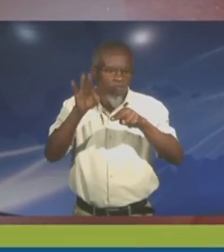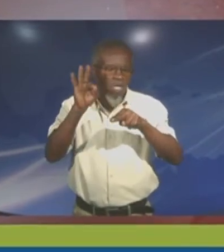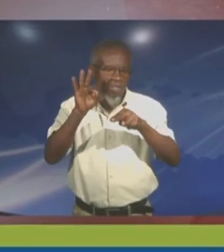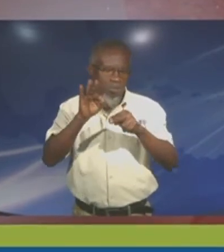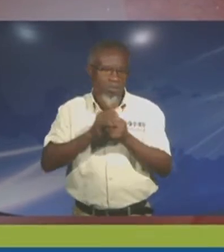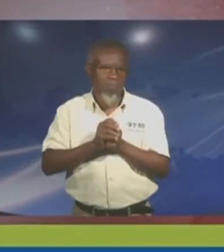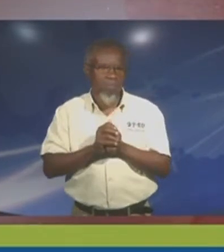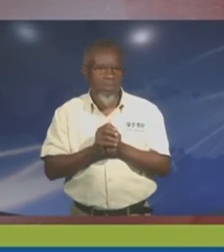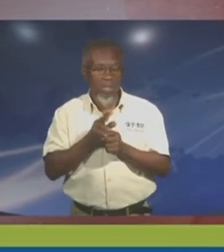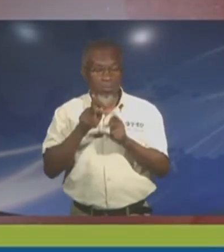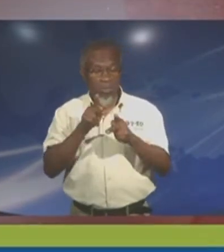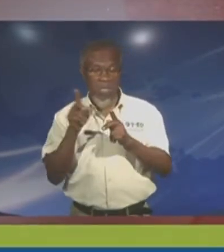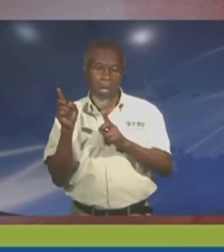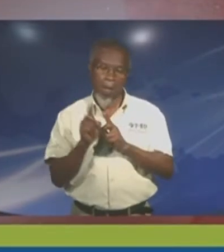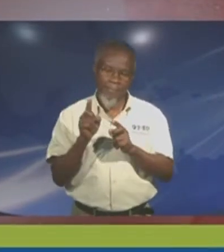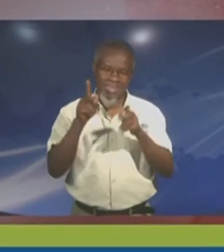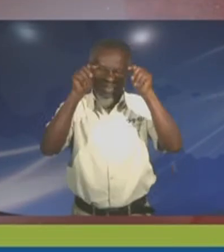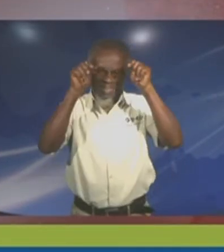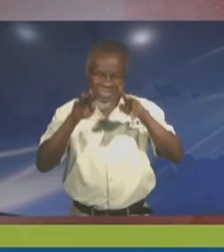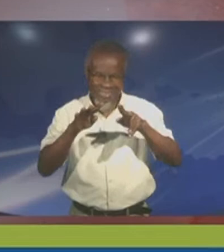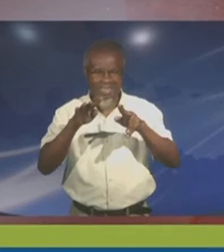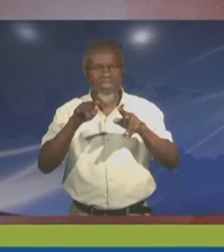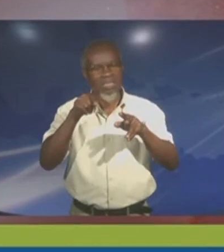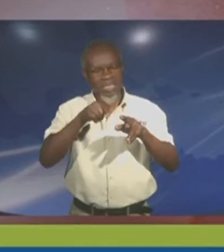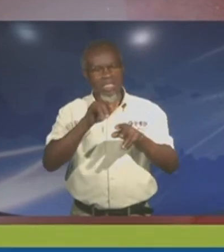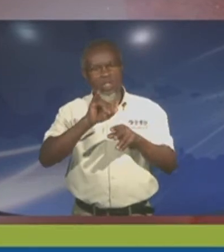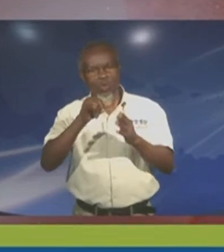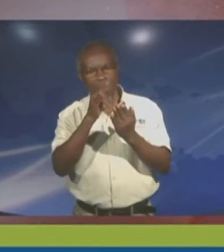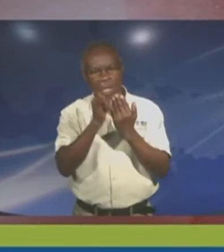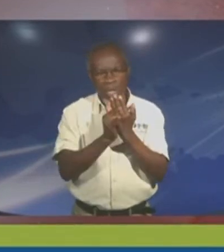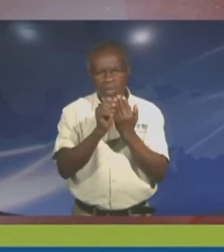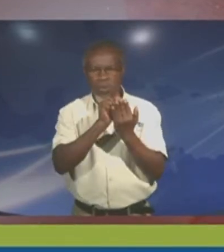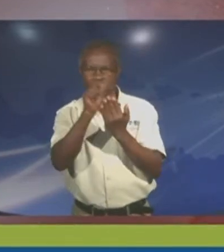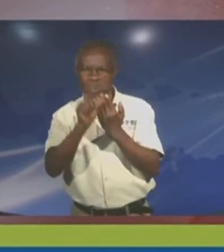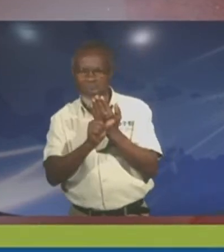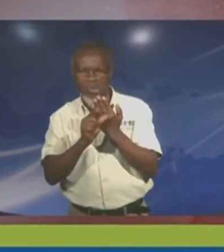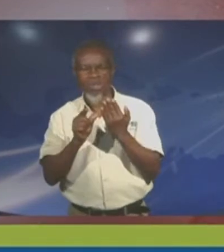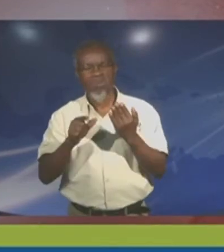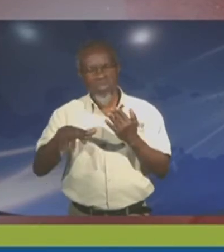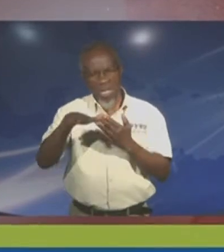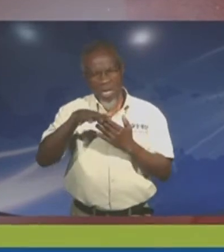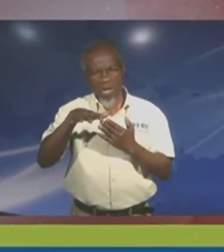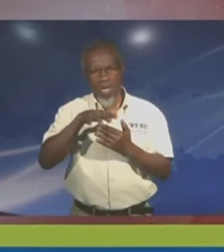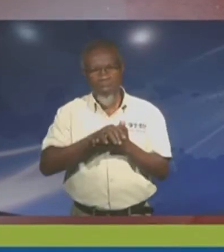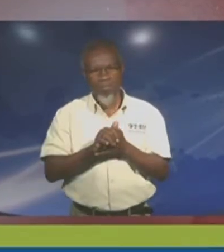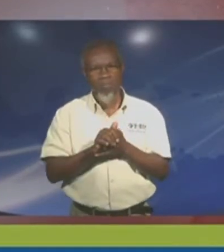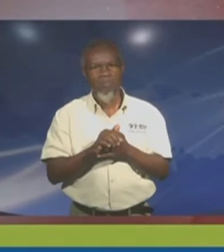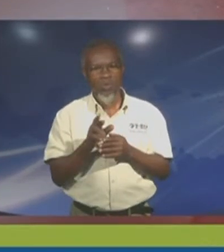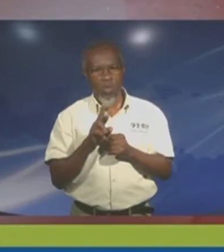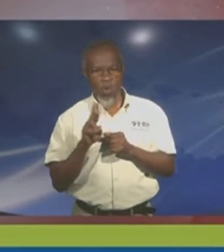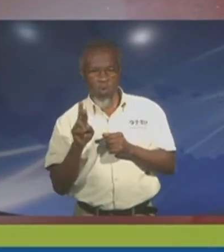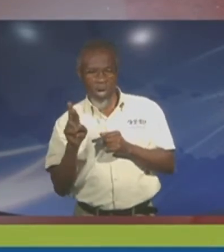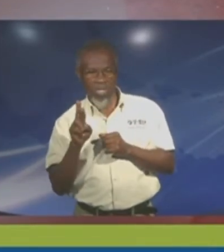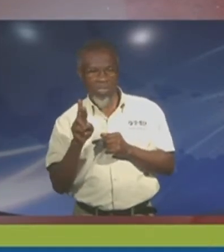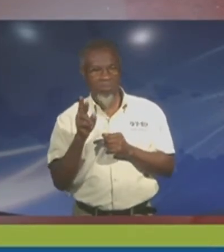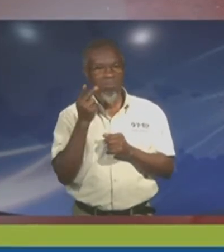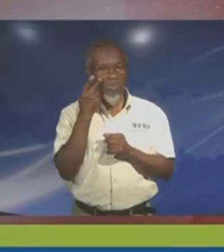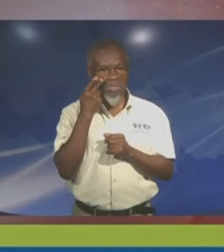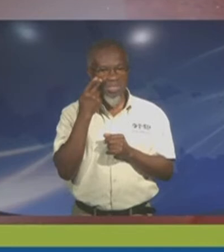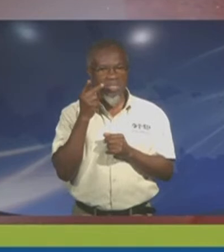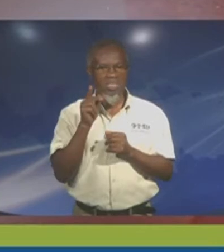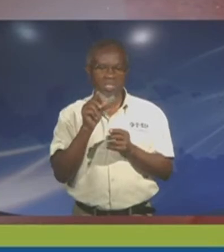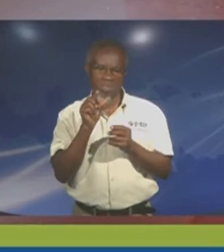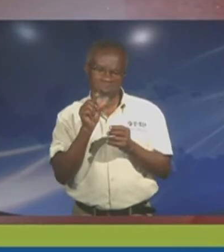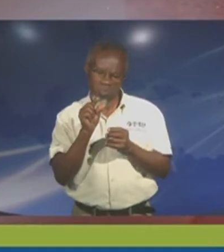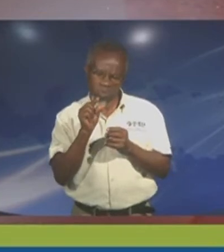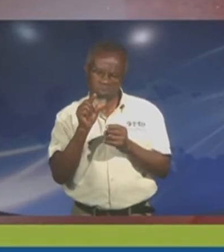for testing in that July-August period. So the very right-hand end of the graph, you would see that we're now seeing smaller, progressively